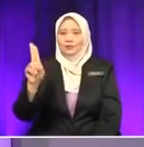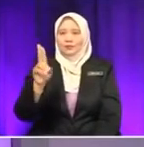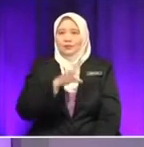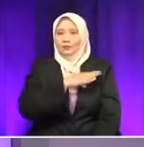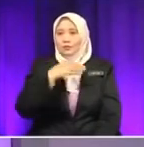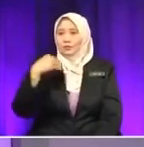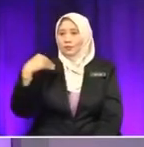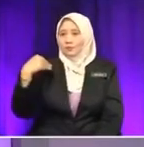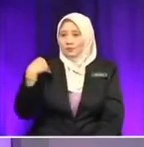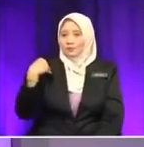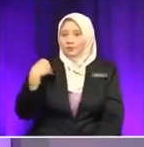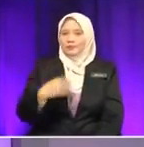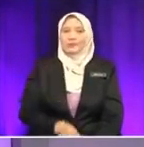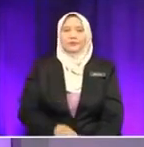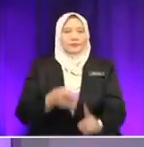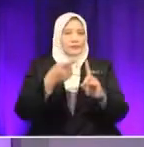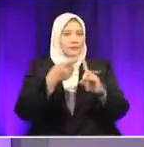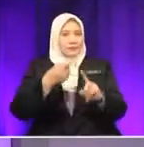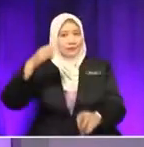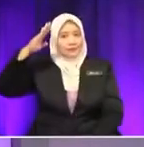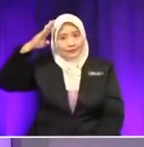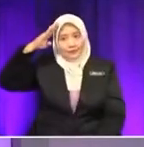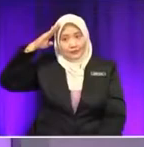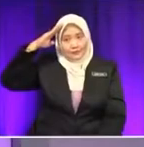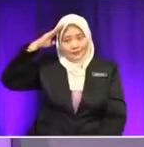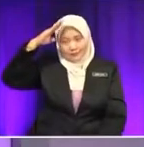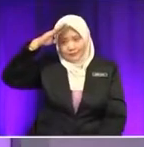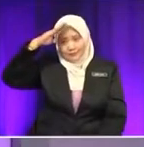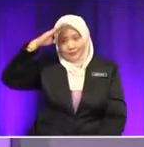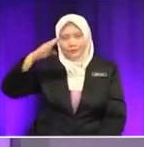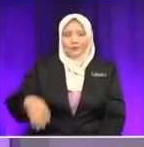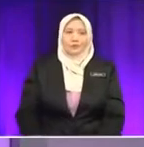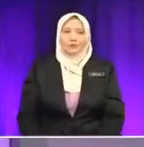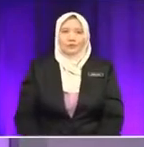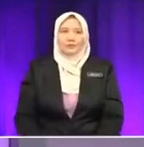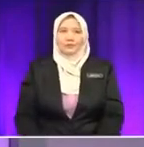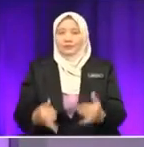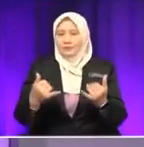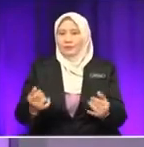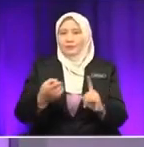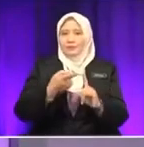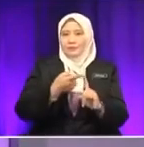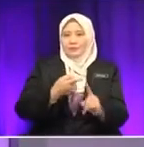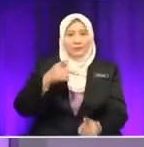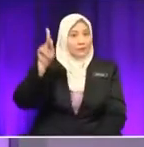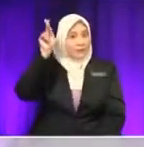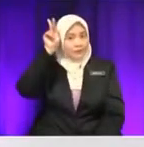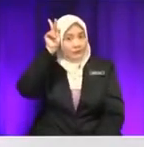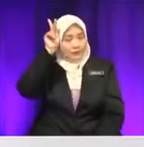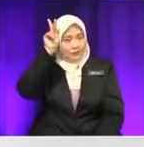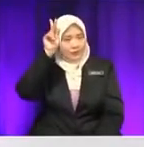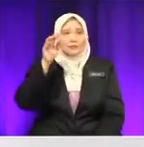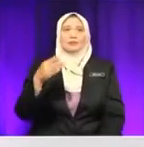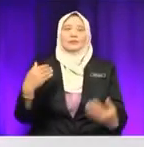a collaboration between Kelantan and Johor. Exactly. So okay, we have the first one from SMK Cikgu Dua. We have Muhammad